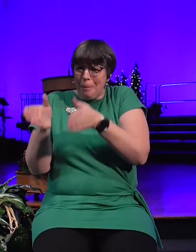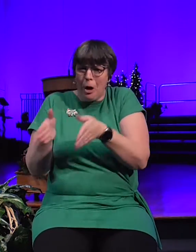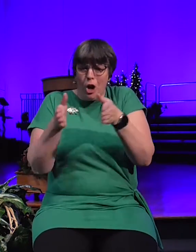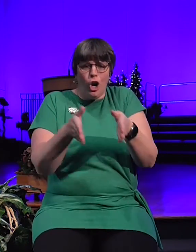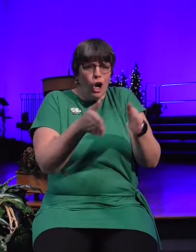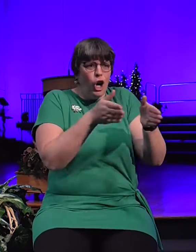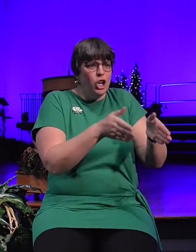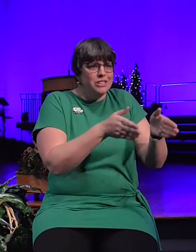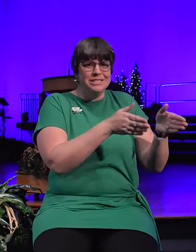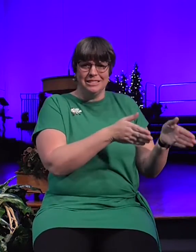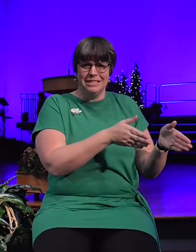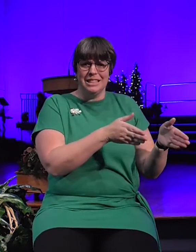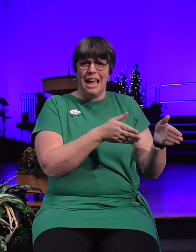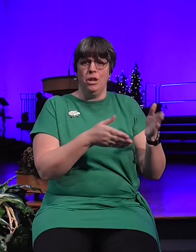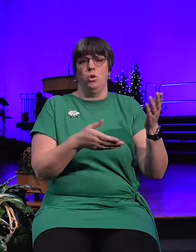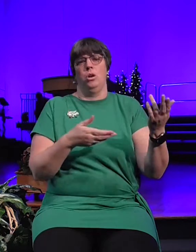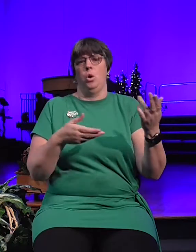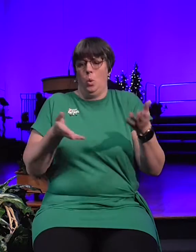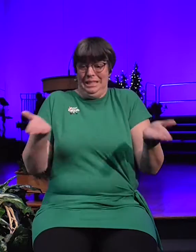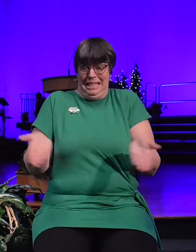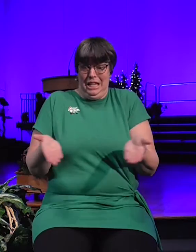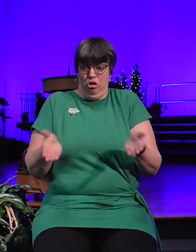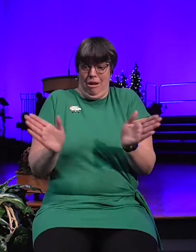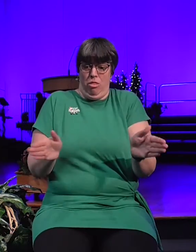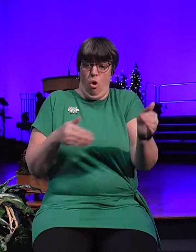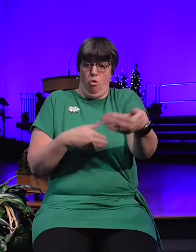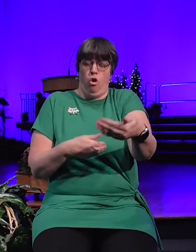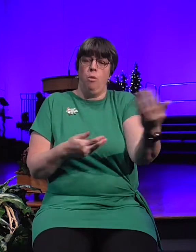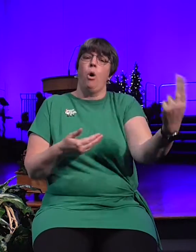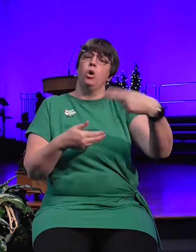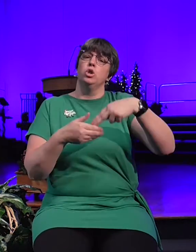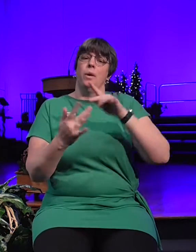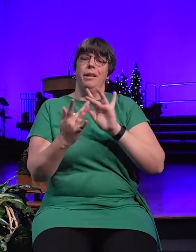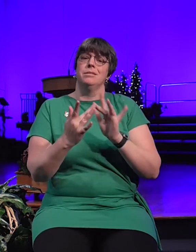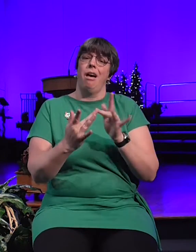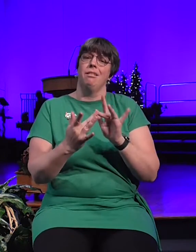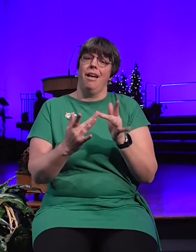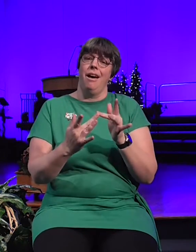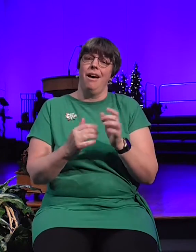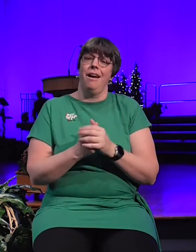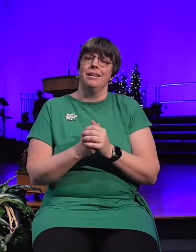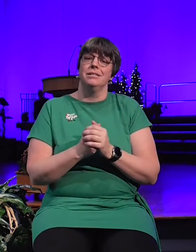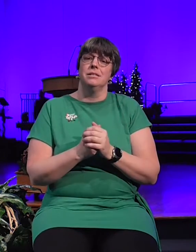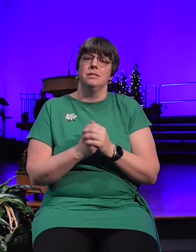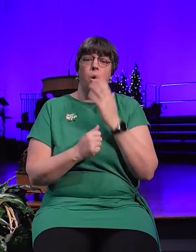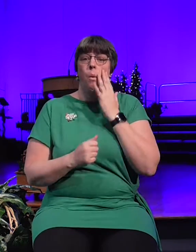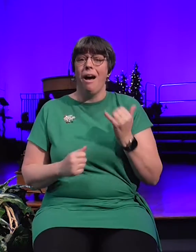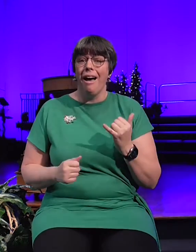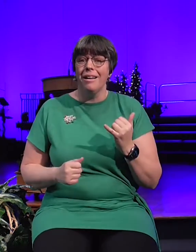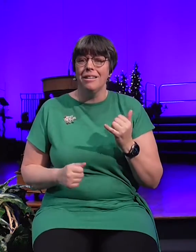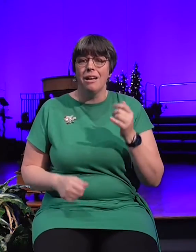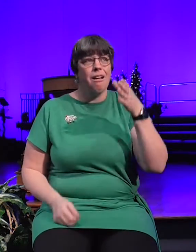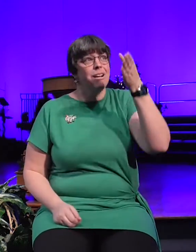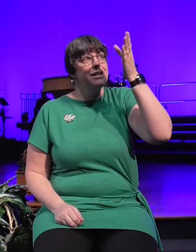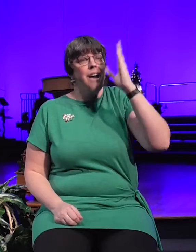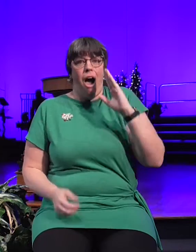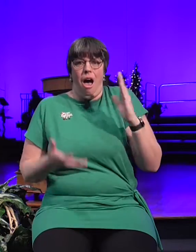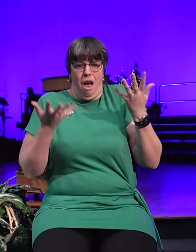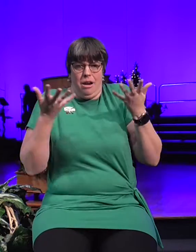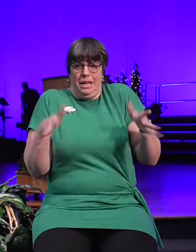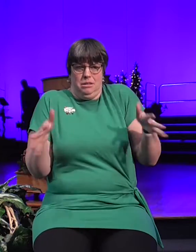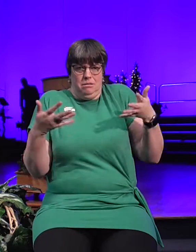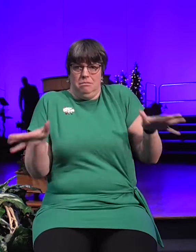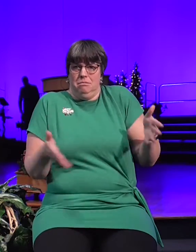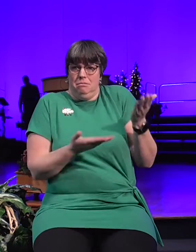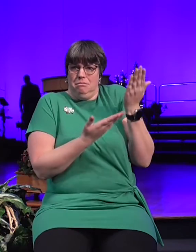each person who is joining us online. Because God is all there is,